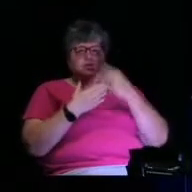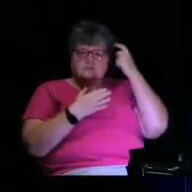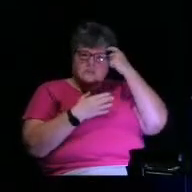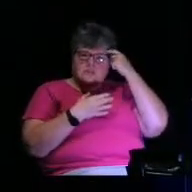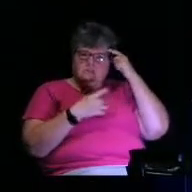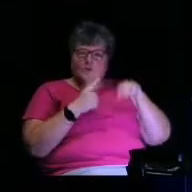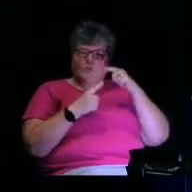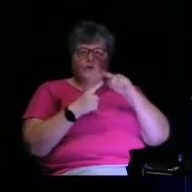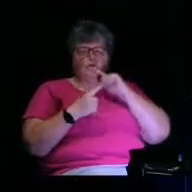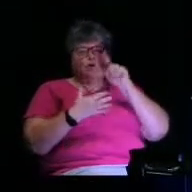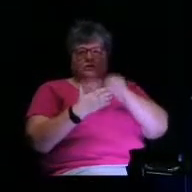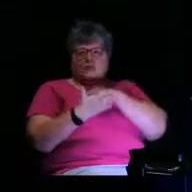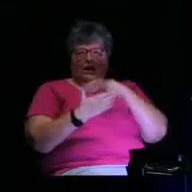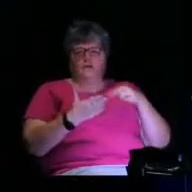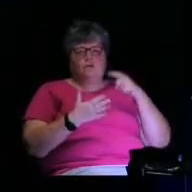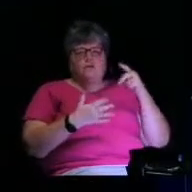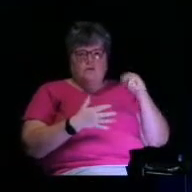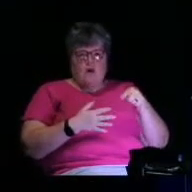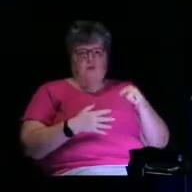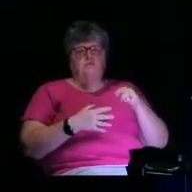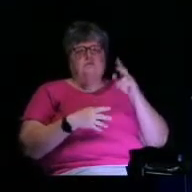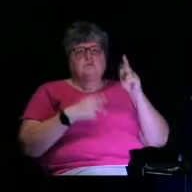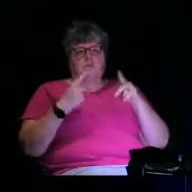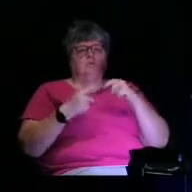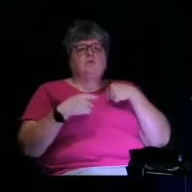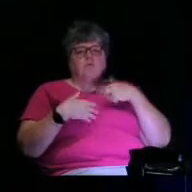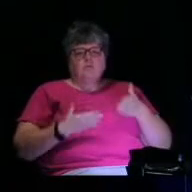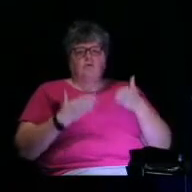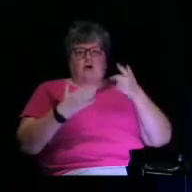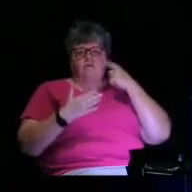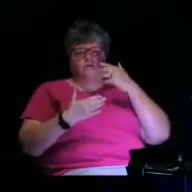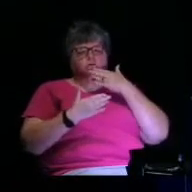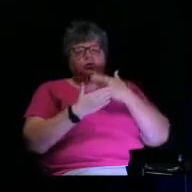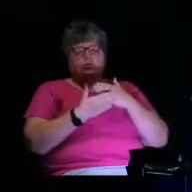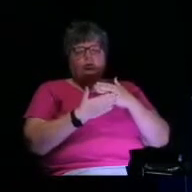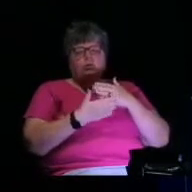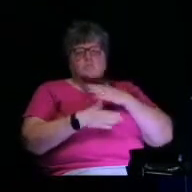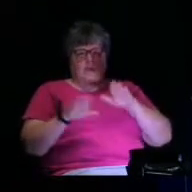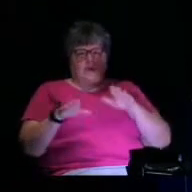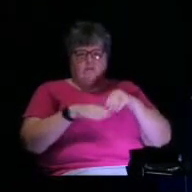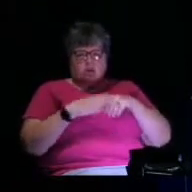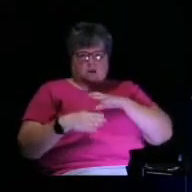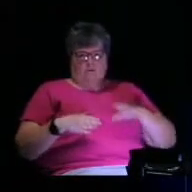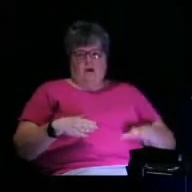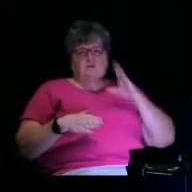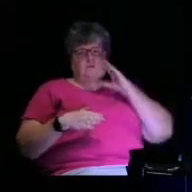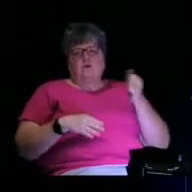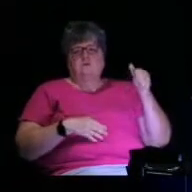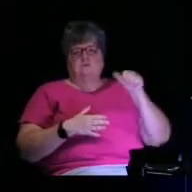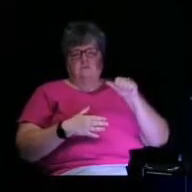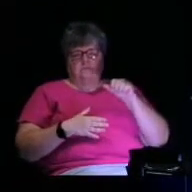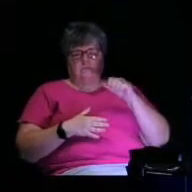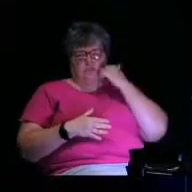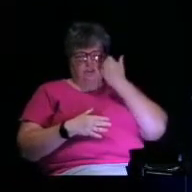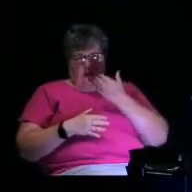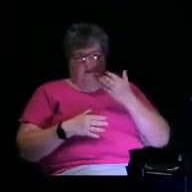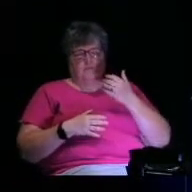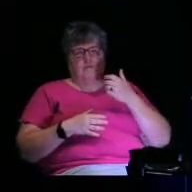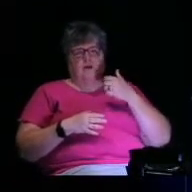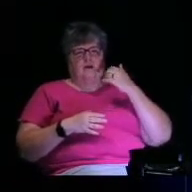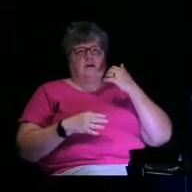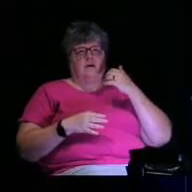you are slandered, those who revile your good behavior in Christ may be put to shame. For it is better to suffer for doing good than if that